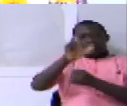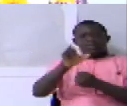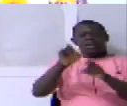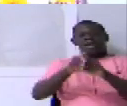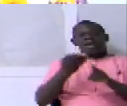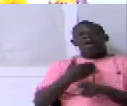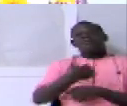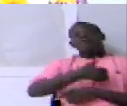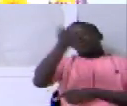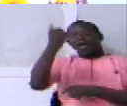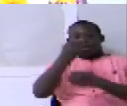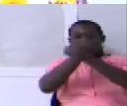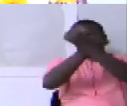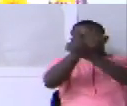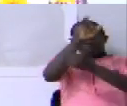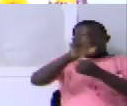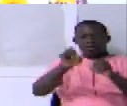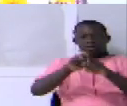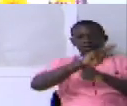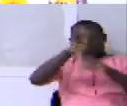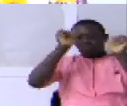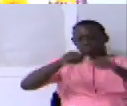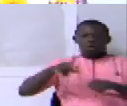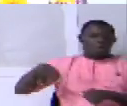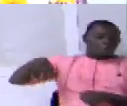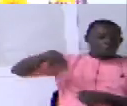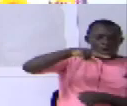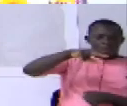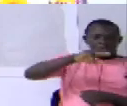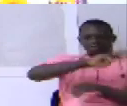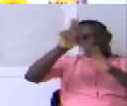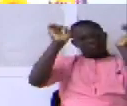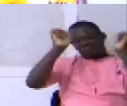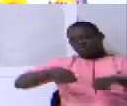prisoners whom you know they cannot even walk. But